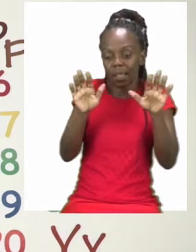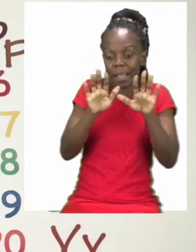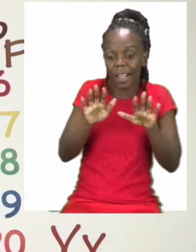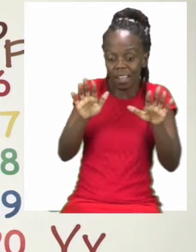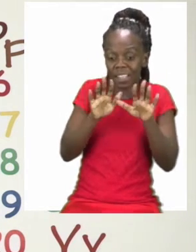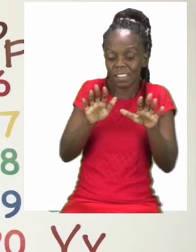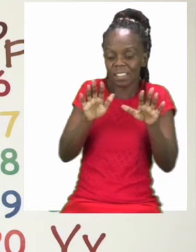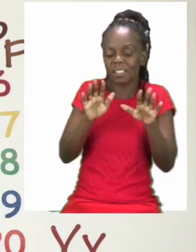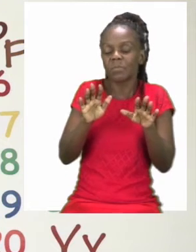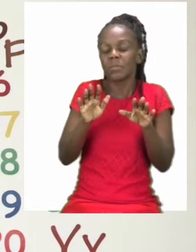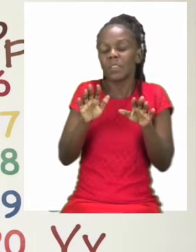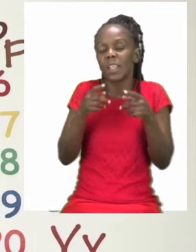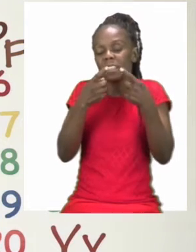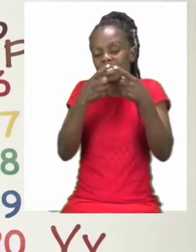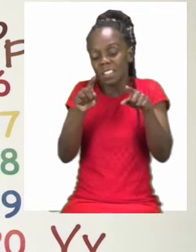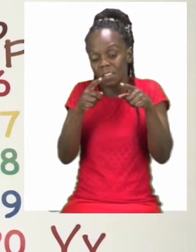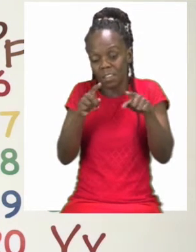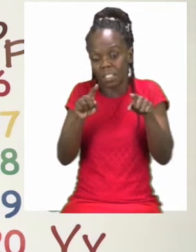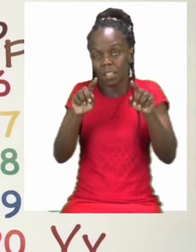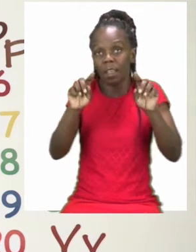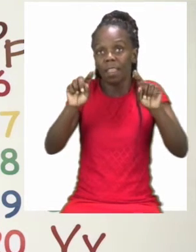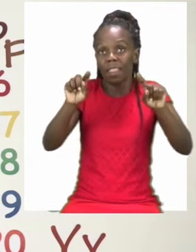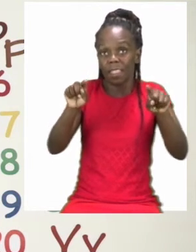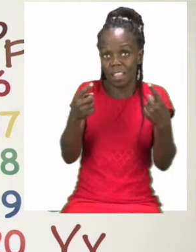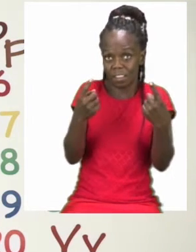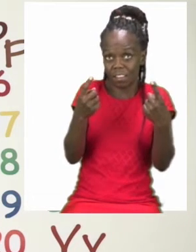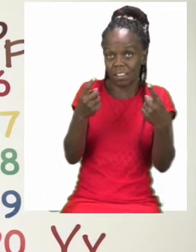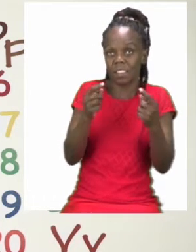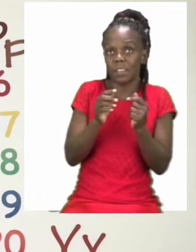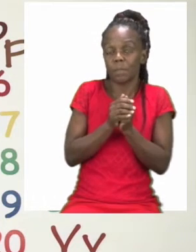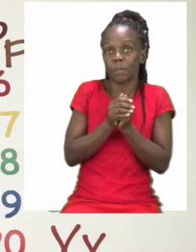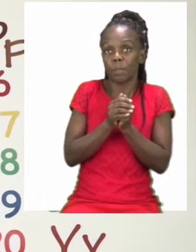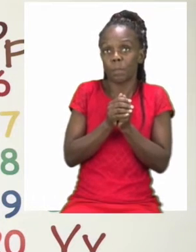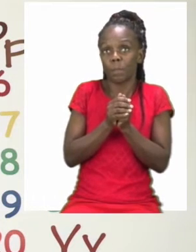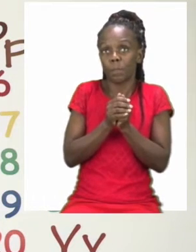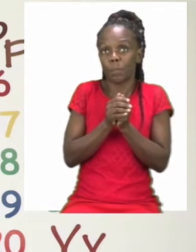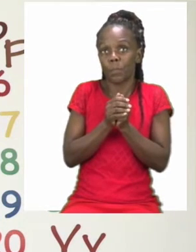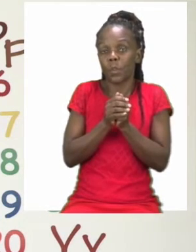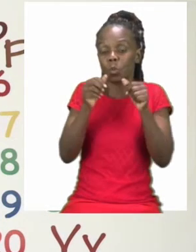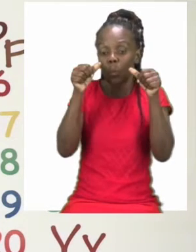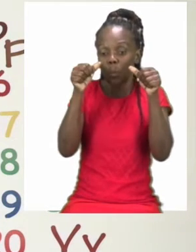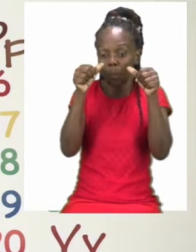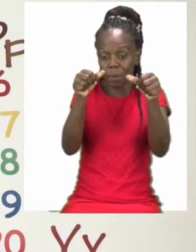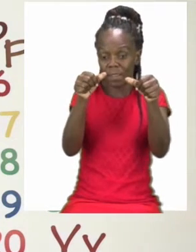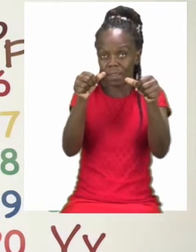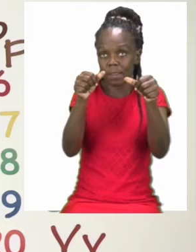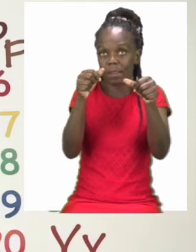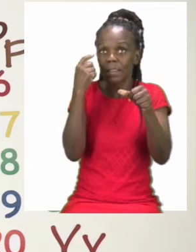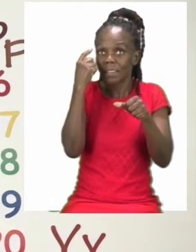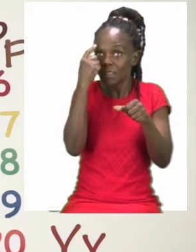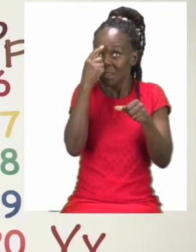use our eyes to see. Let me put it under eye.